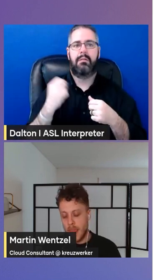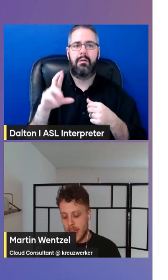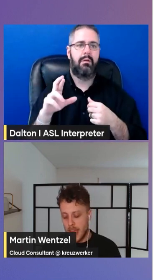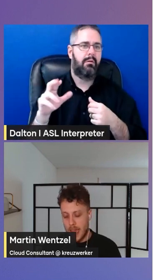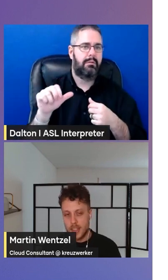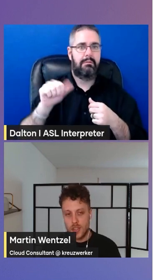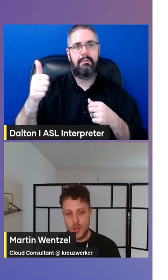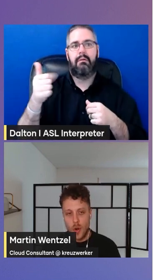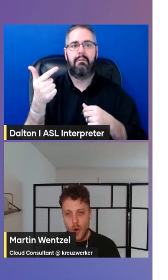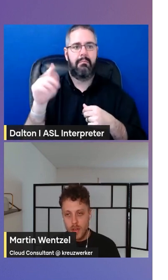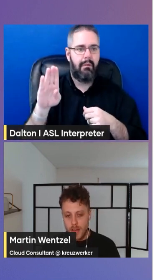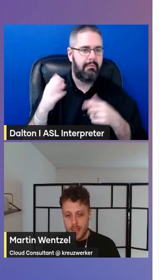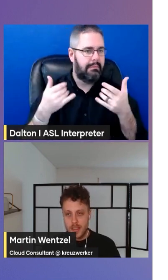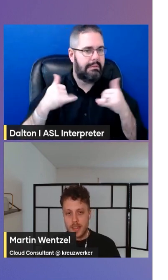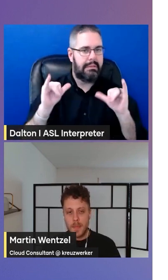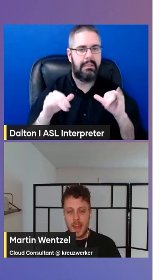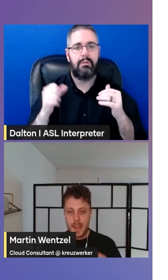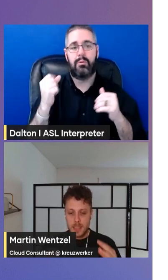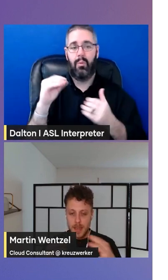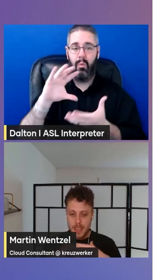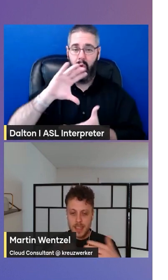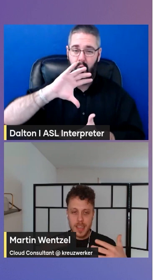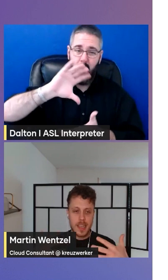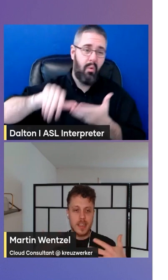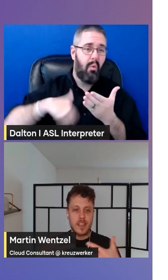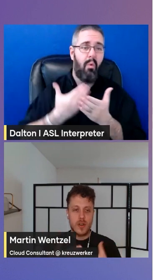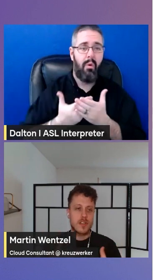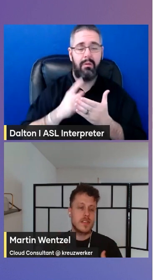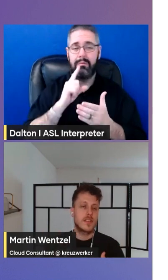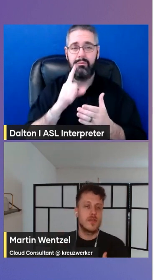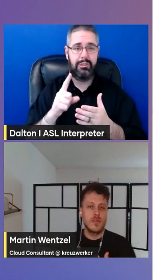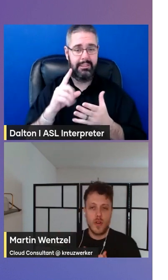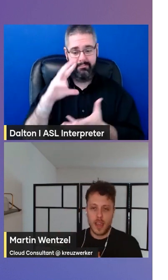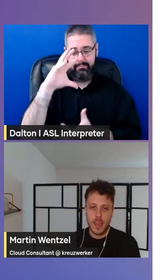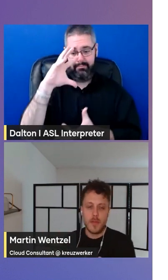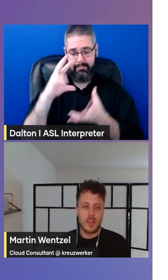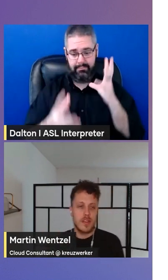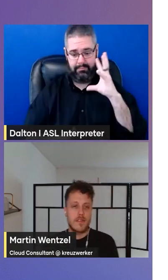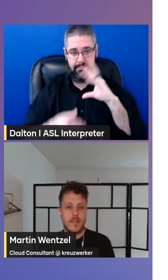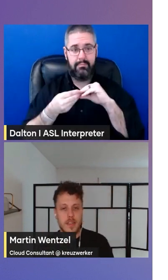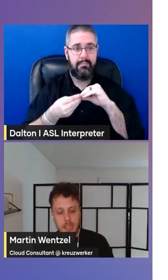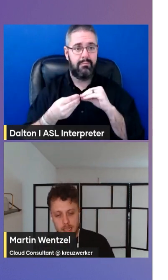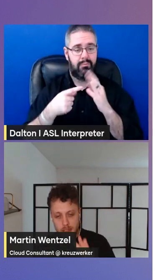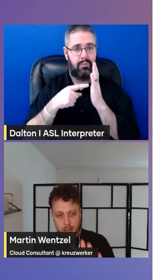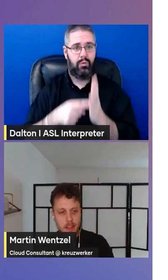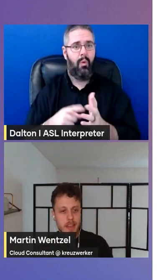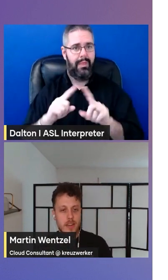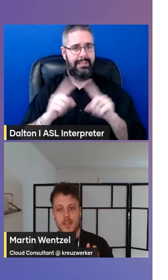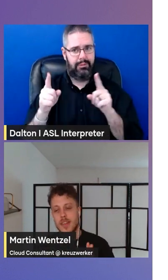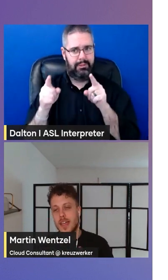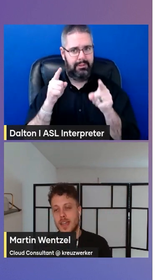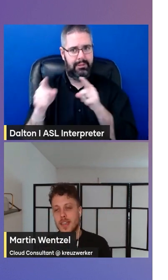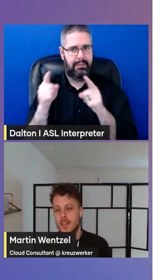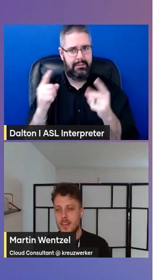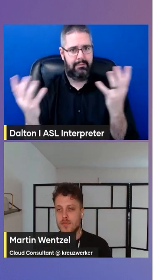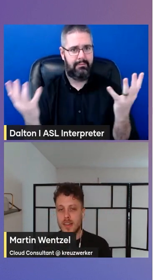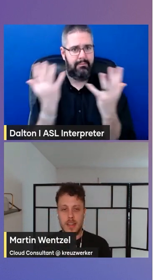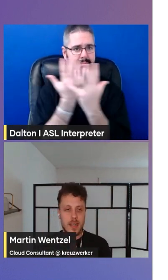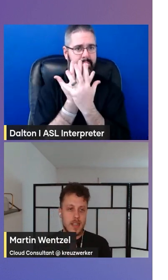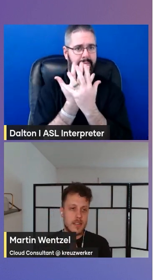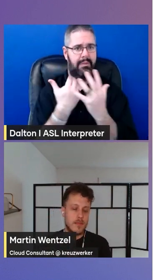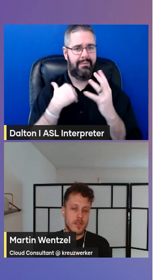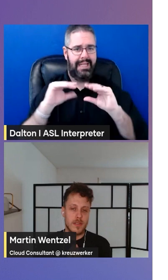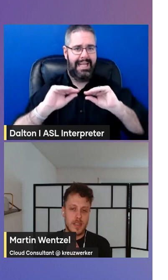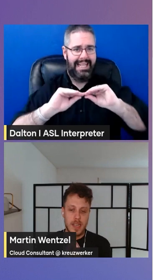gigabytes. And so all of this is basically in contrast to, okay, I want to have a clear and a